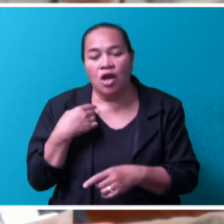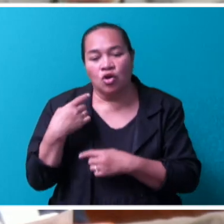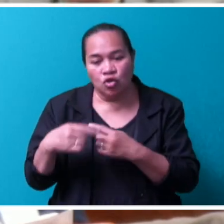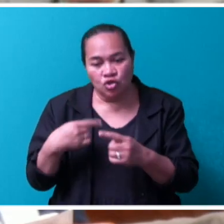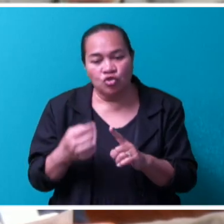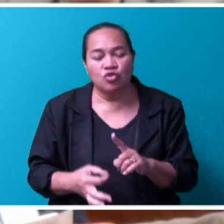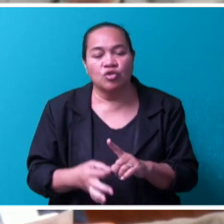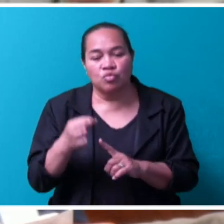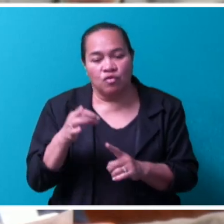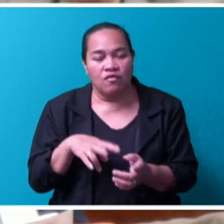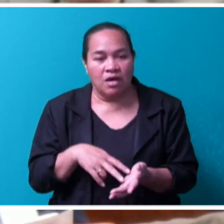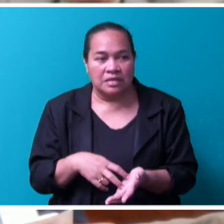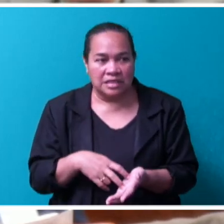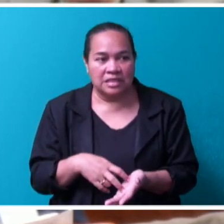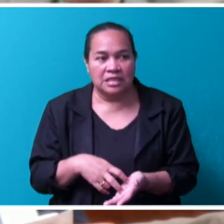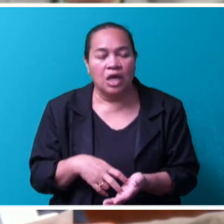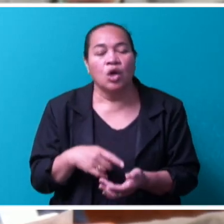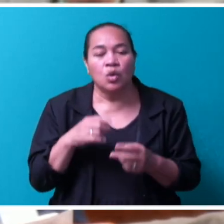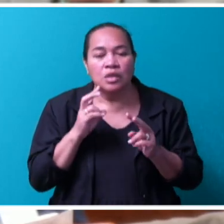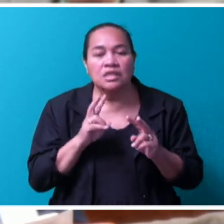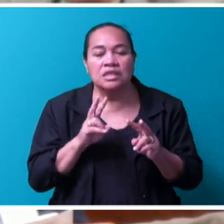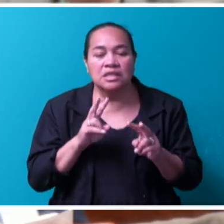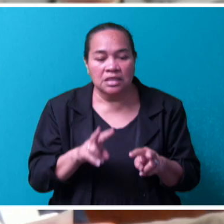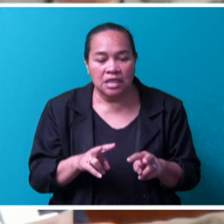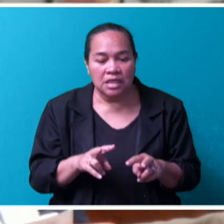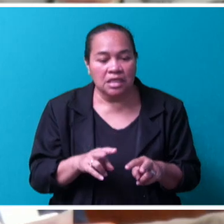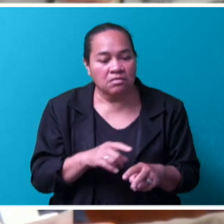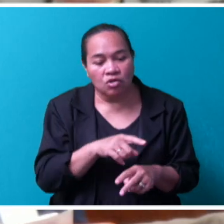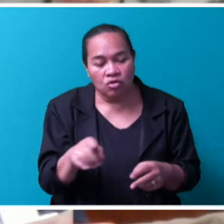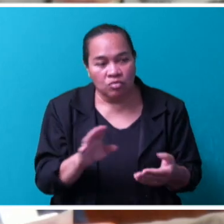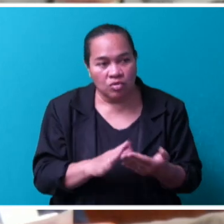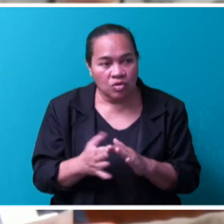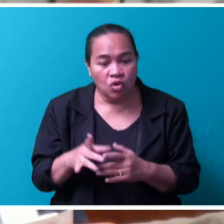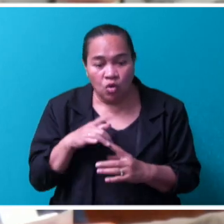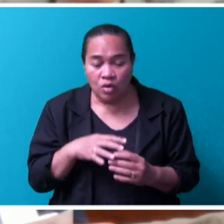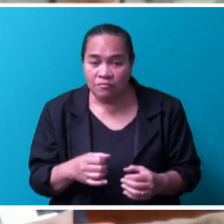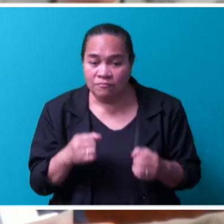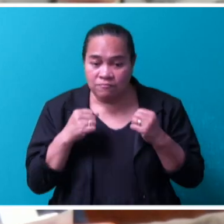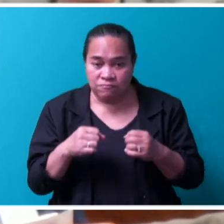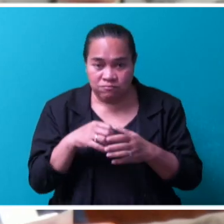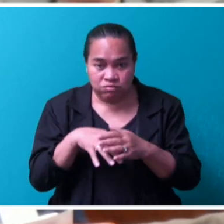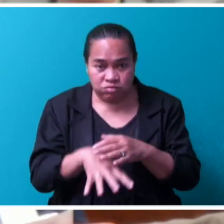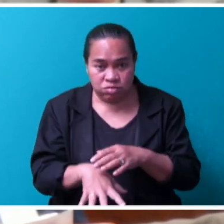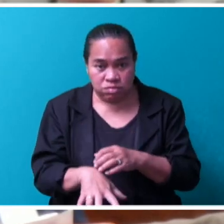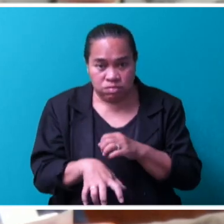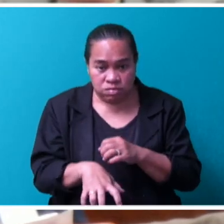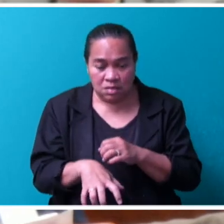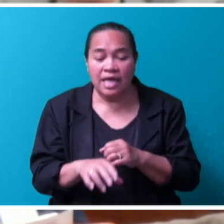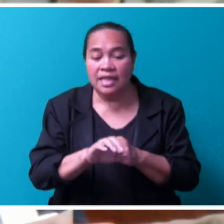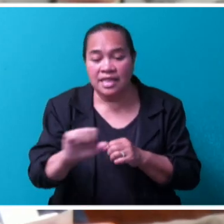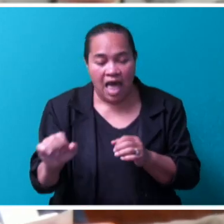our villages, we seek to build communities that remain firmly rooted in their